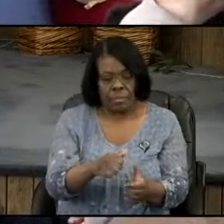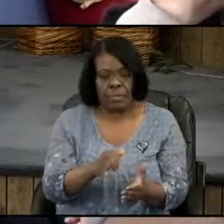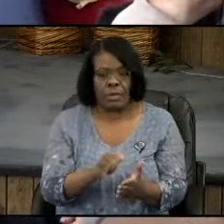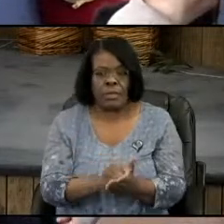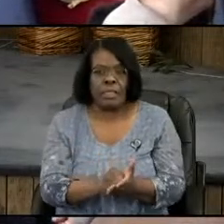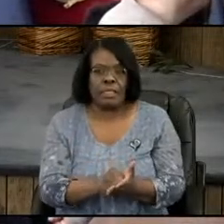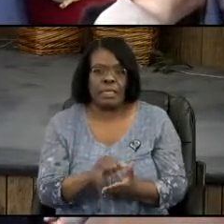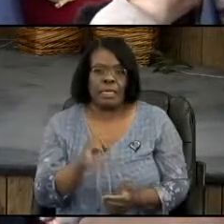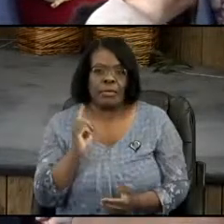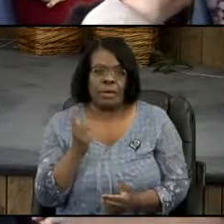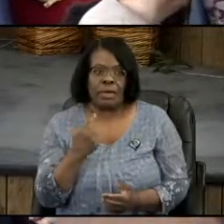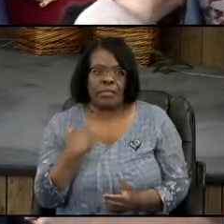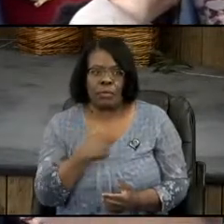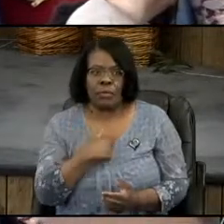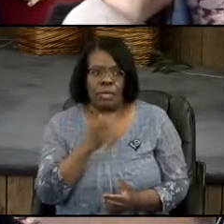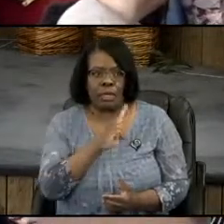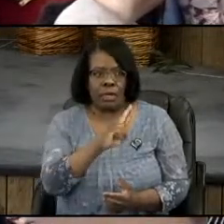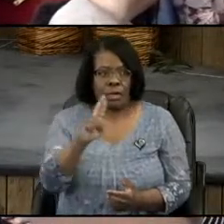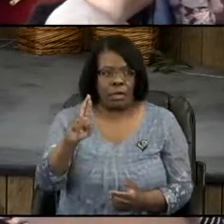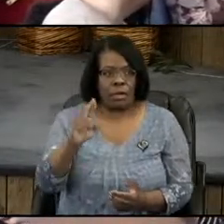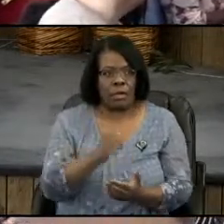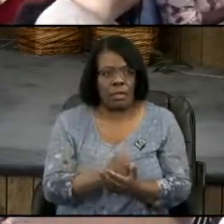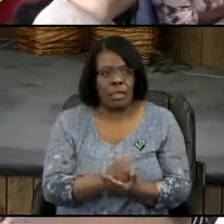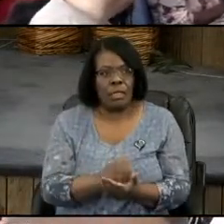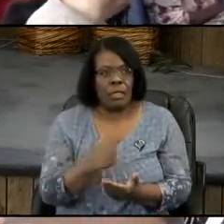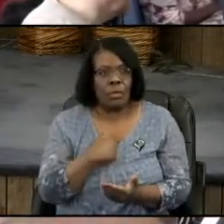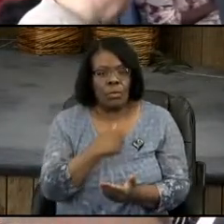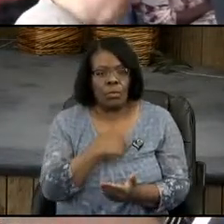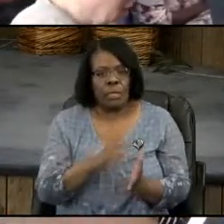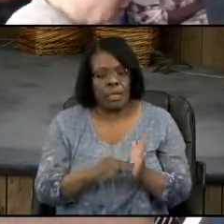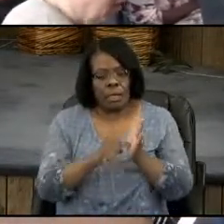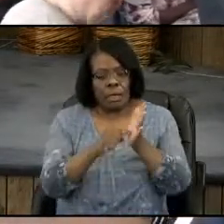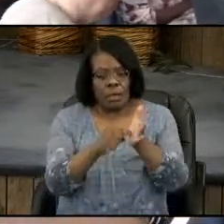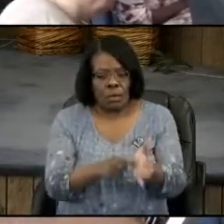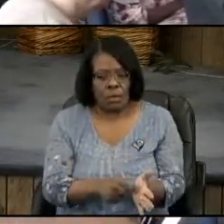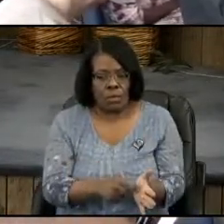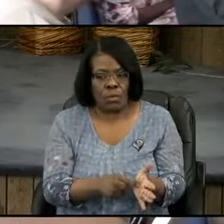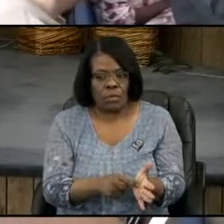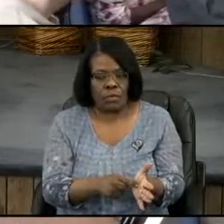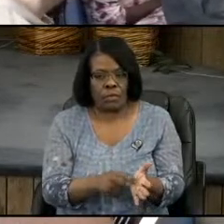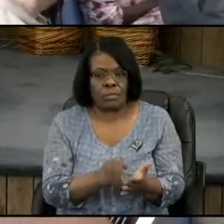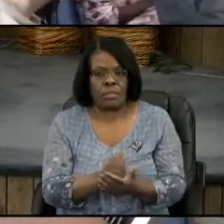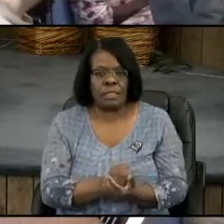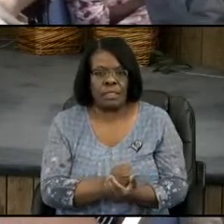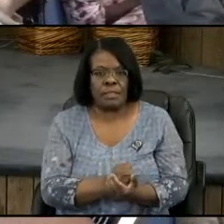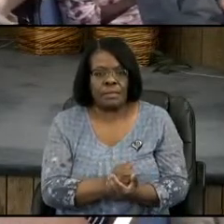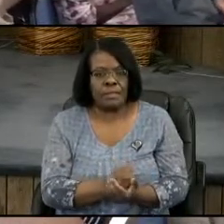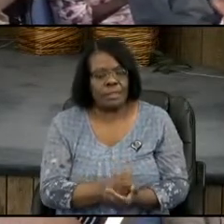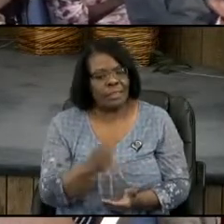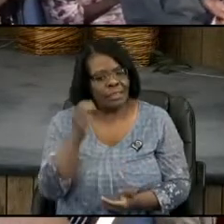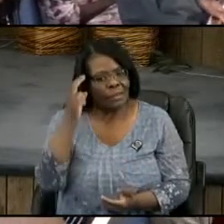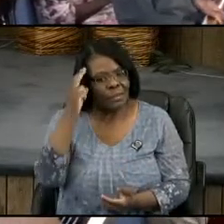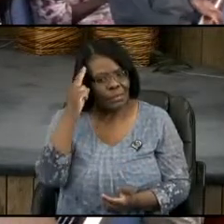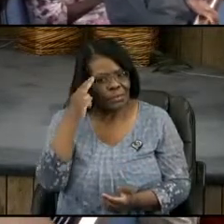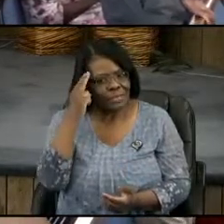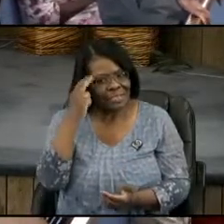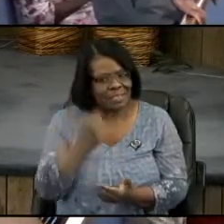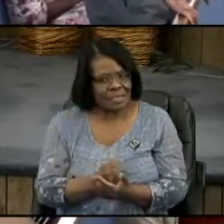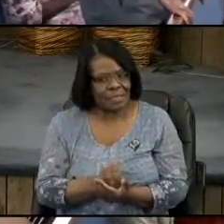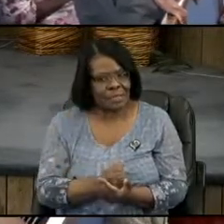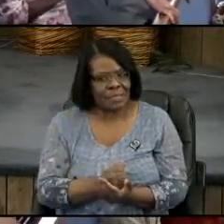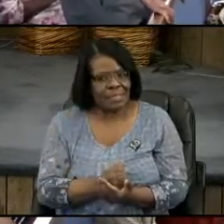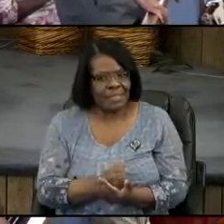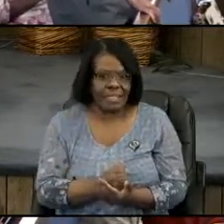we are and wherever we have, we owe those to serve as our channels of wisdom, source